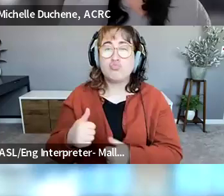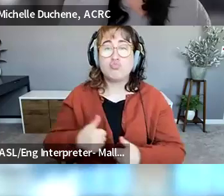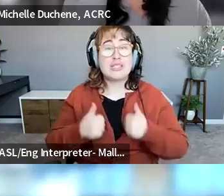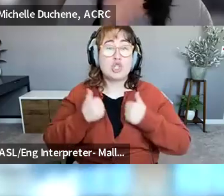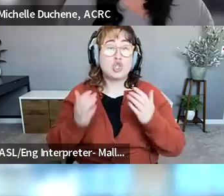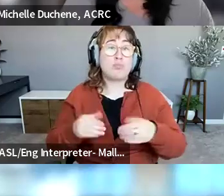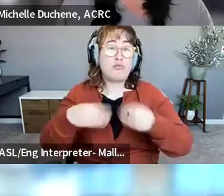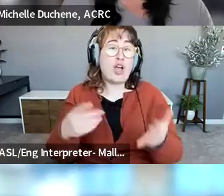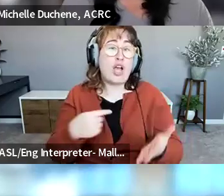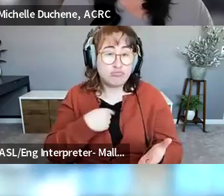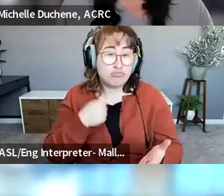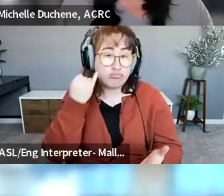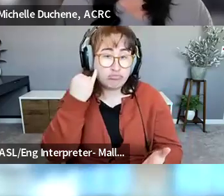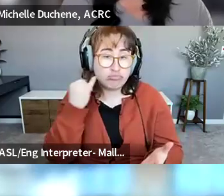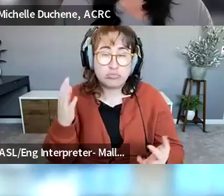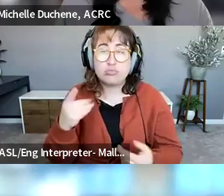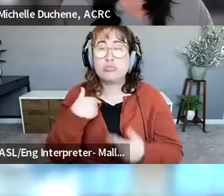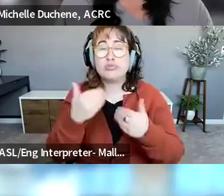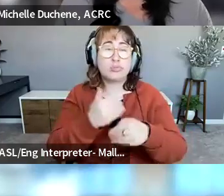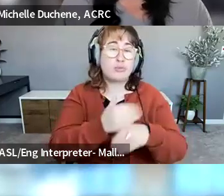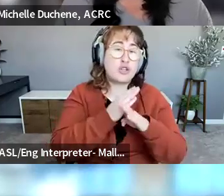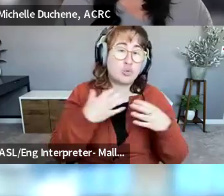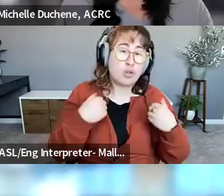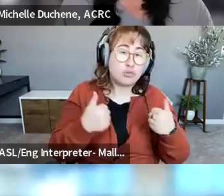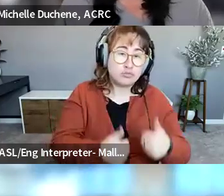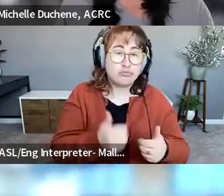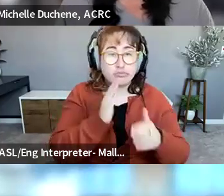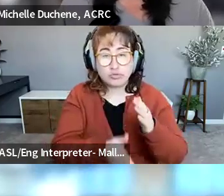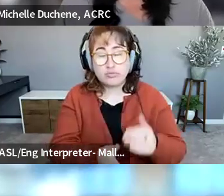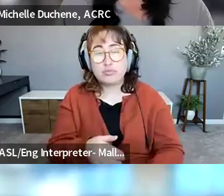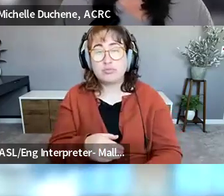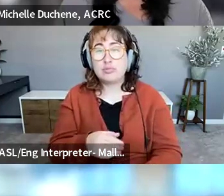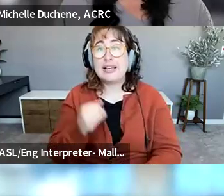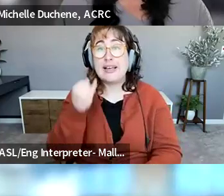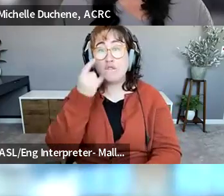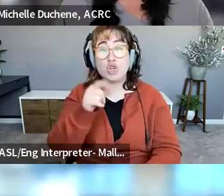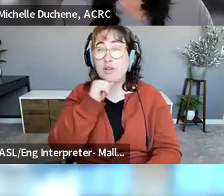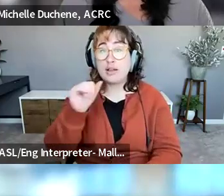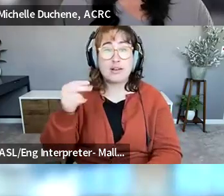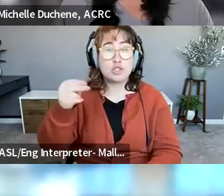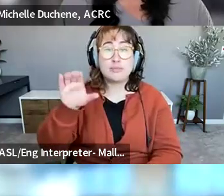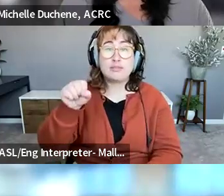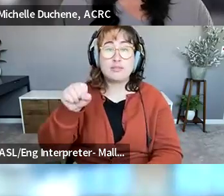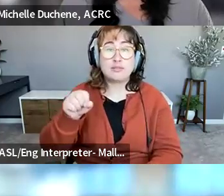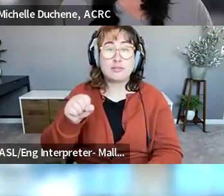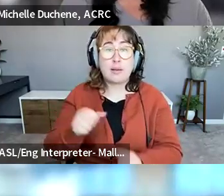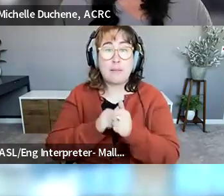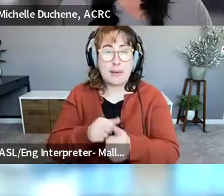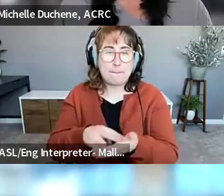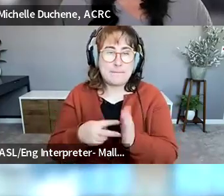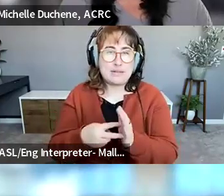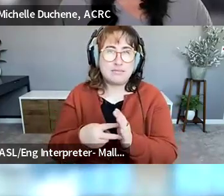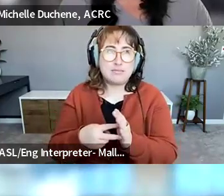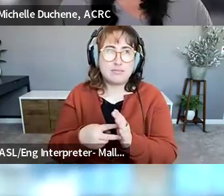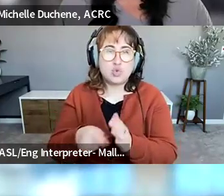provider and you do the prevention and wellness one as well. If you're not HCBS compliant, I don't believe that I